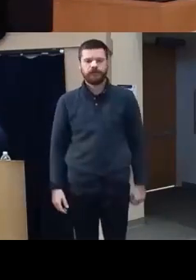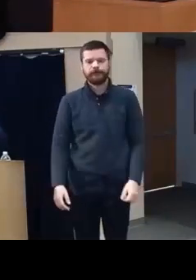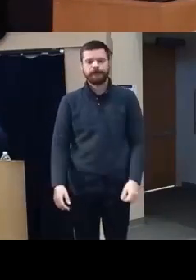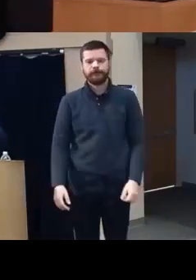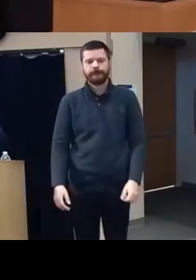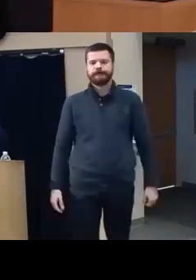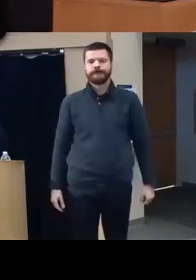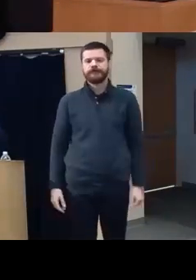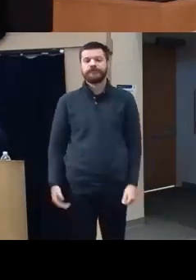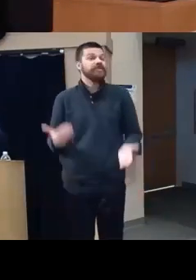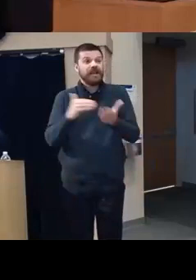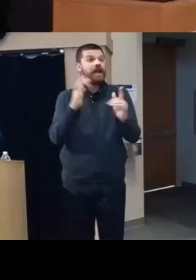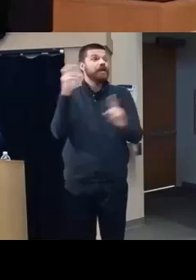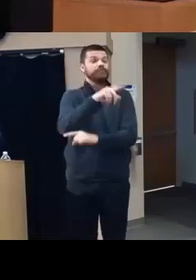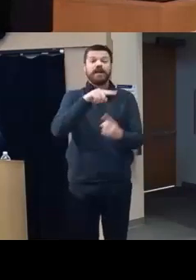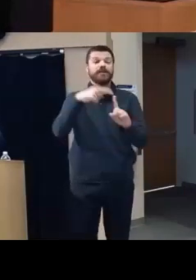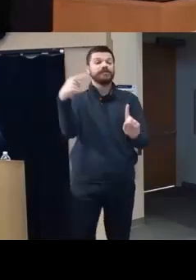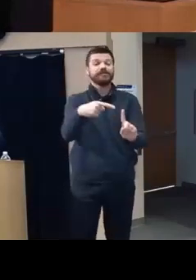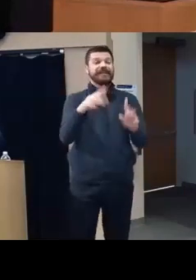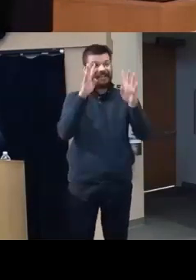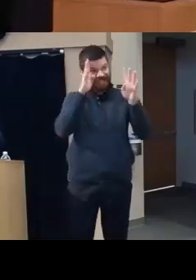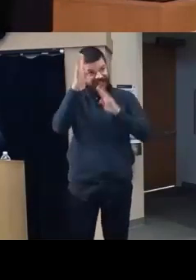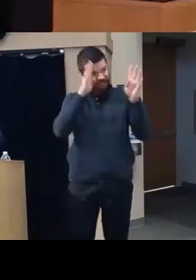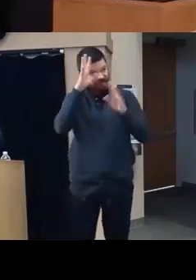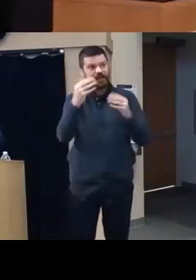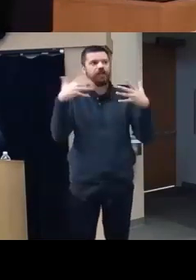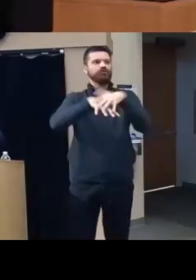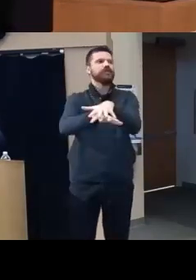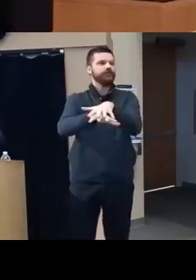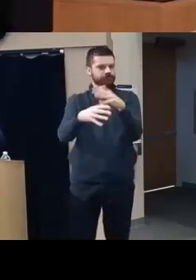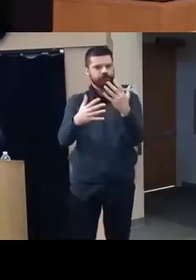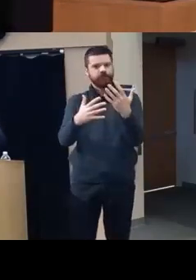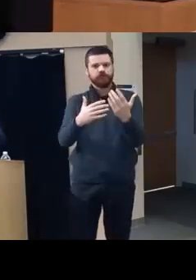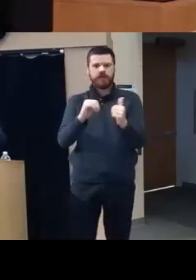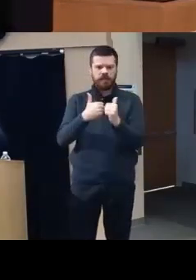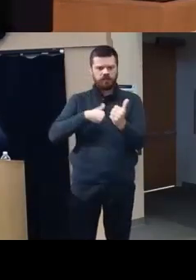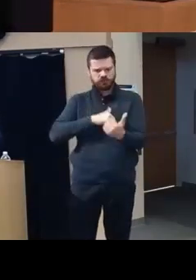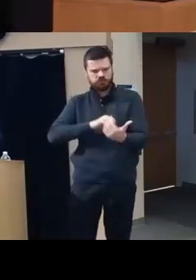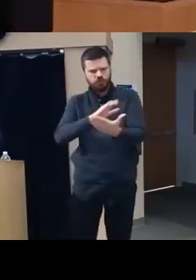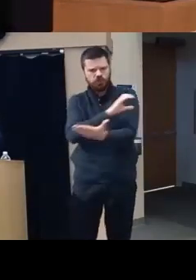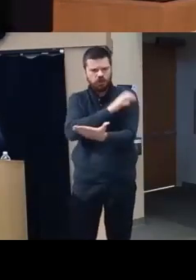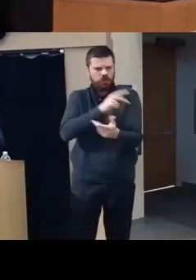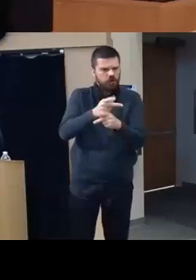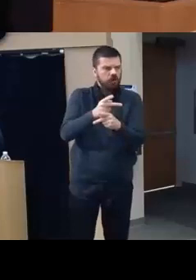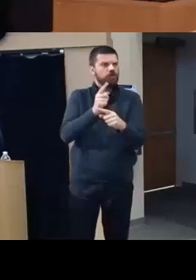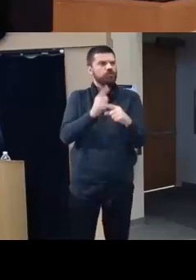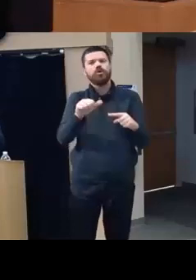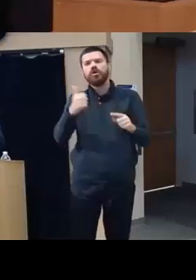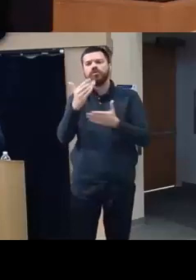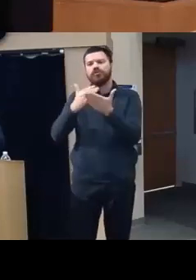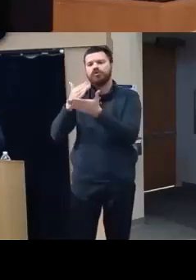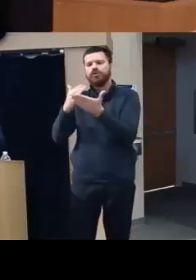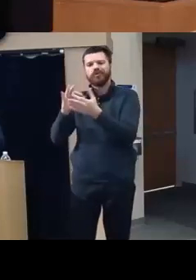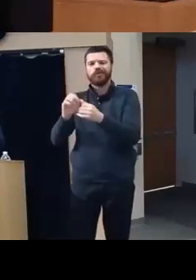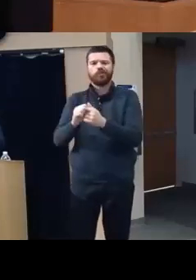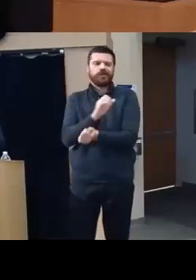again, this goes back to being innovative and integrative in our approaches to clinical care and other aspects of addiction